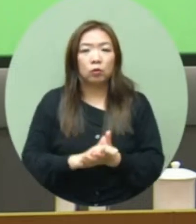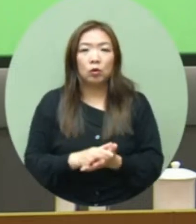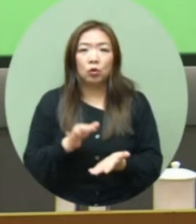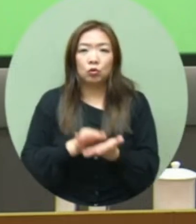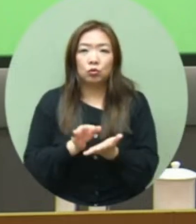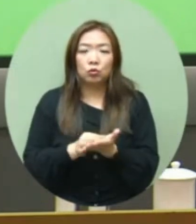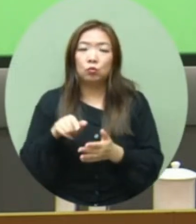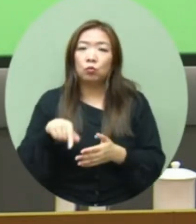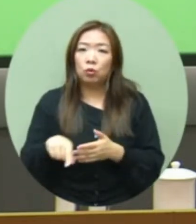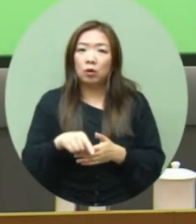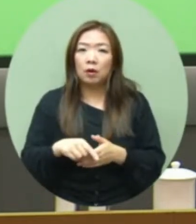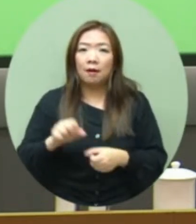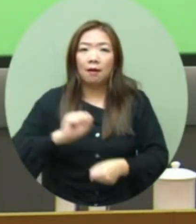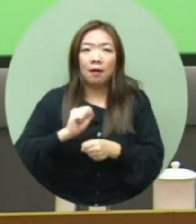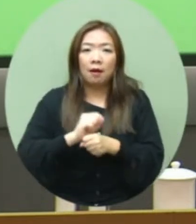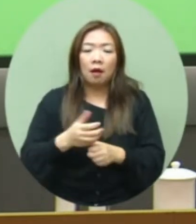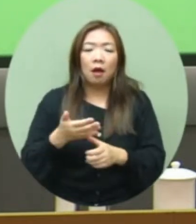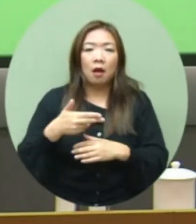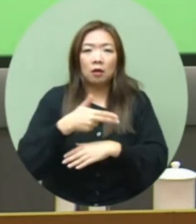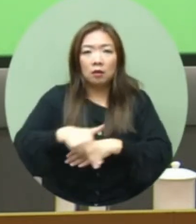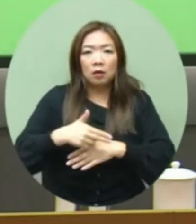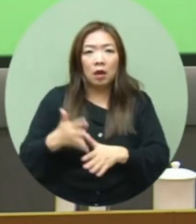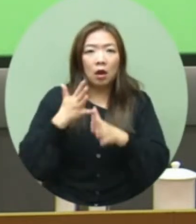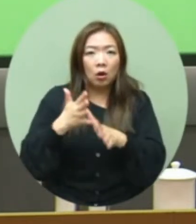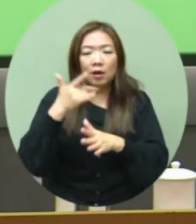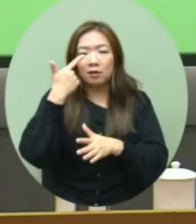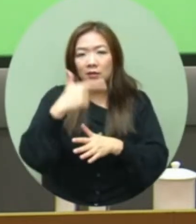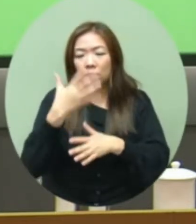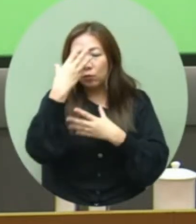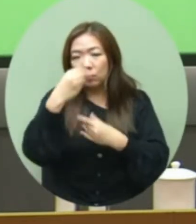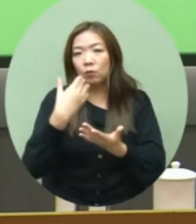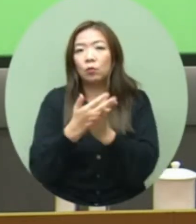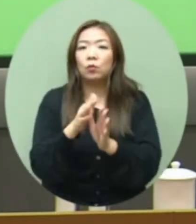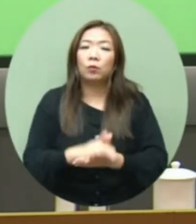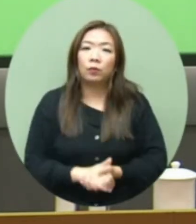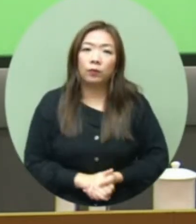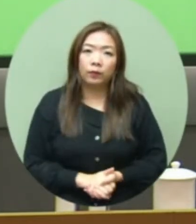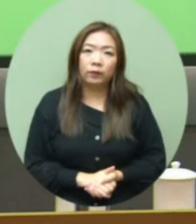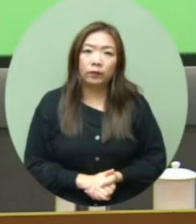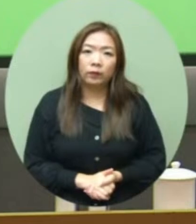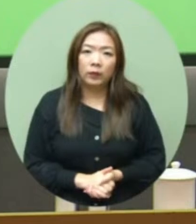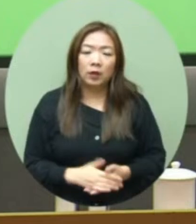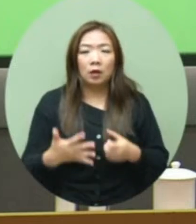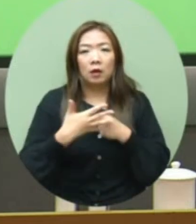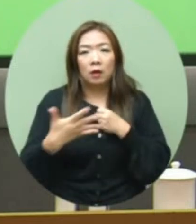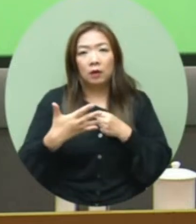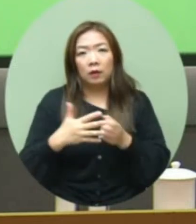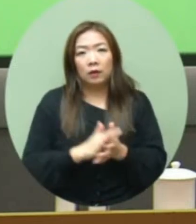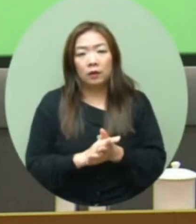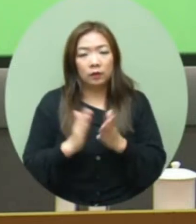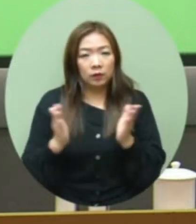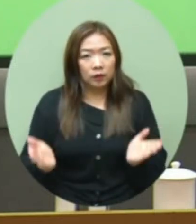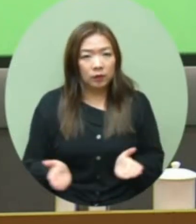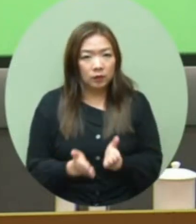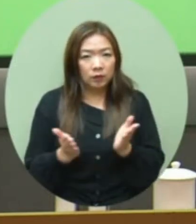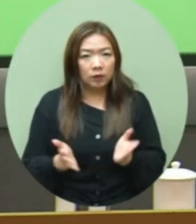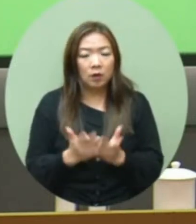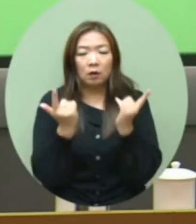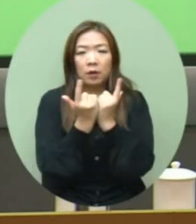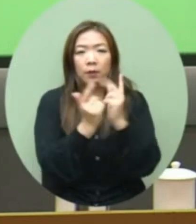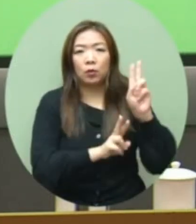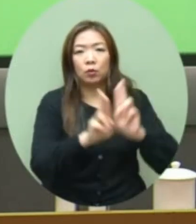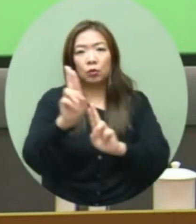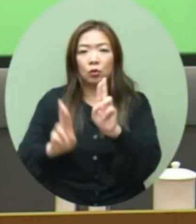events. We also want to strengthen our cultural confidence and also create a new landscape for our tourism development.